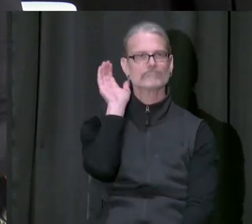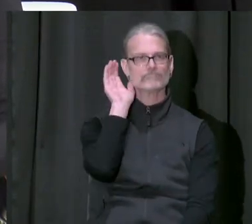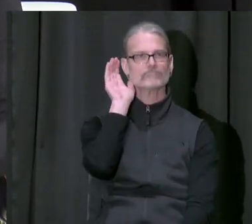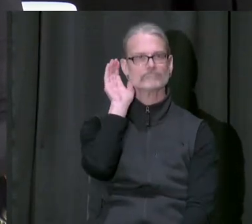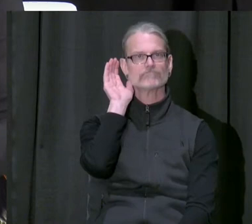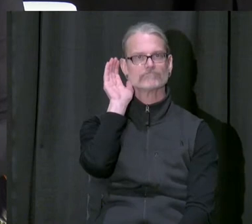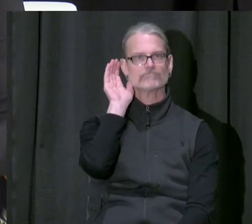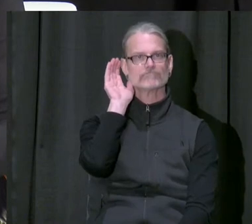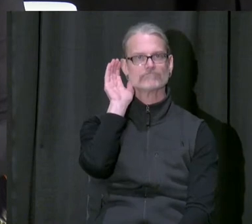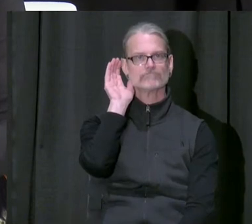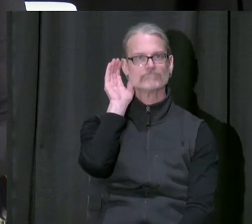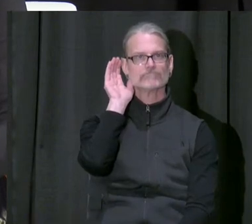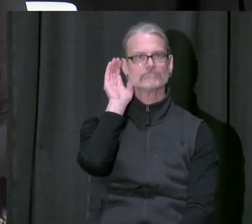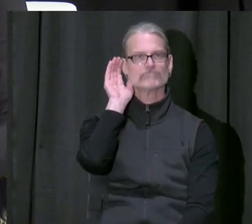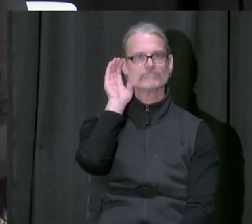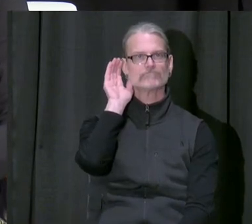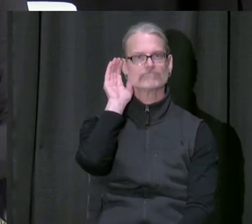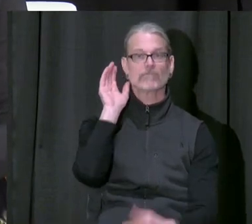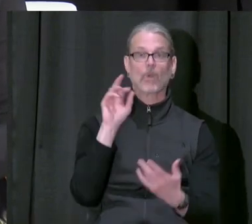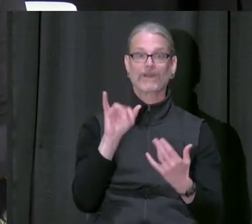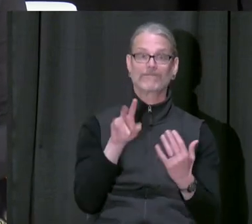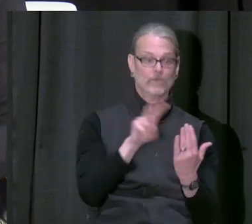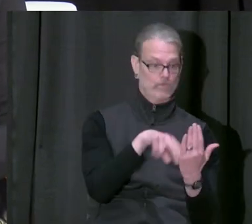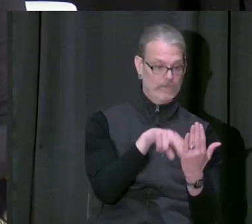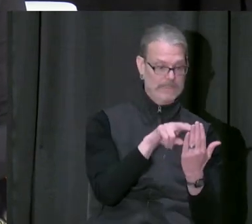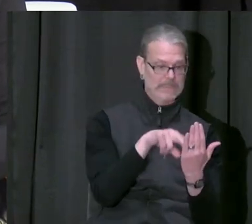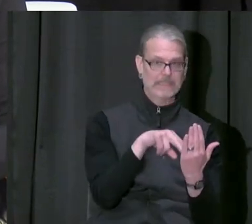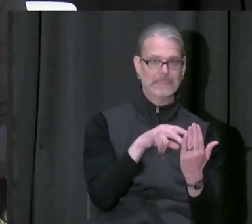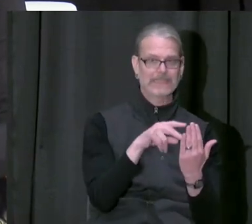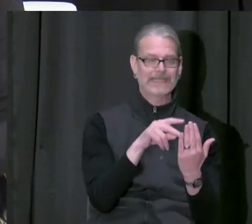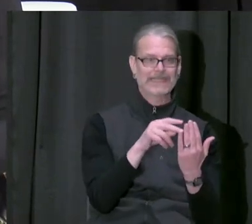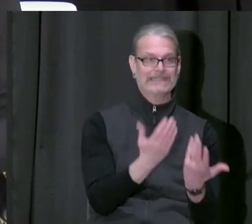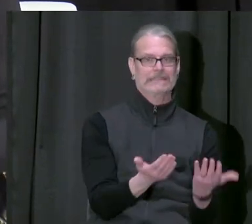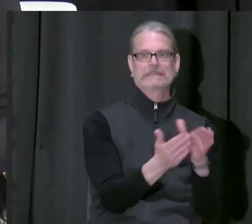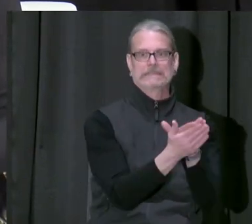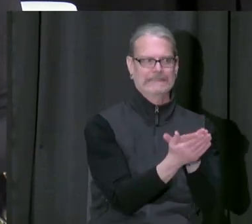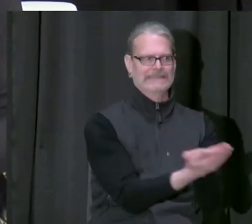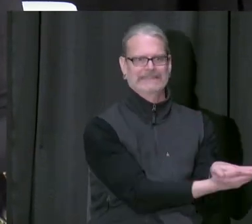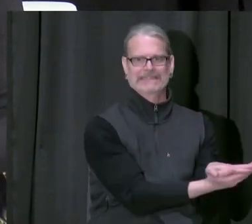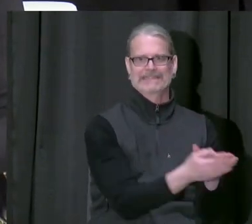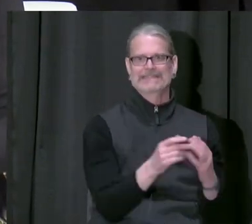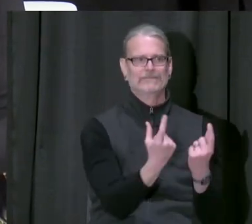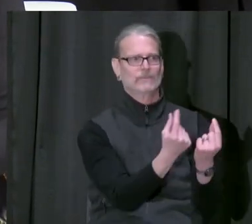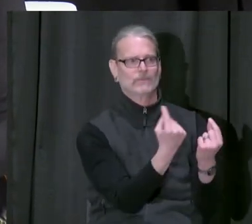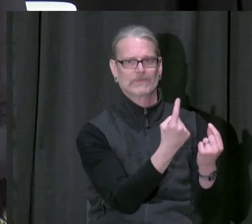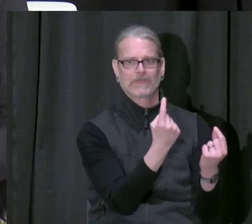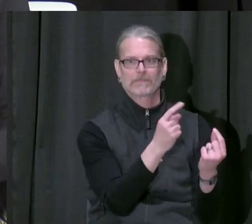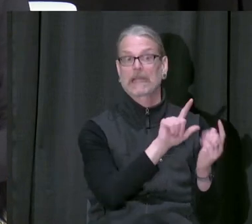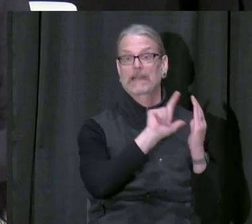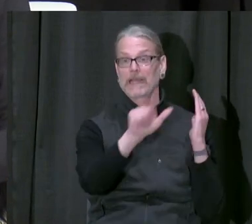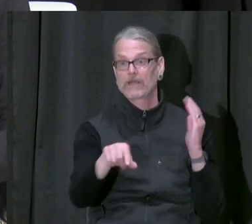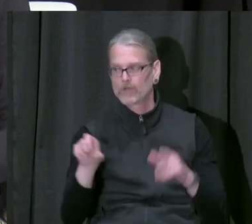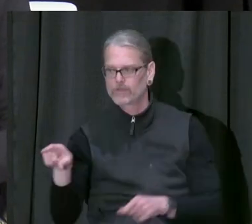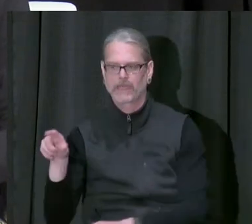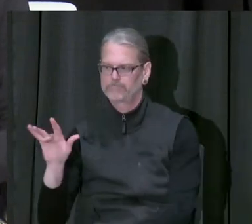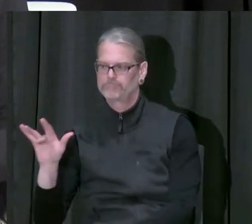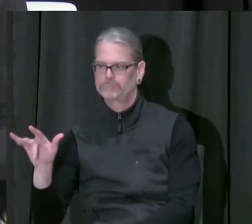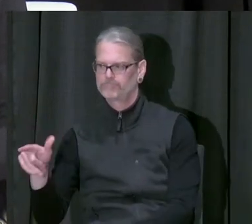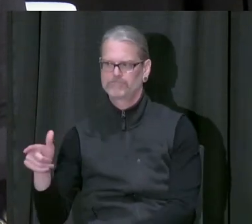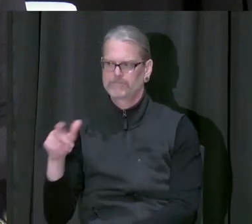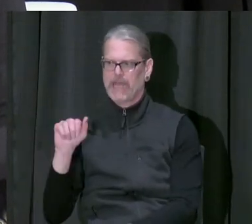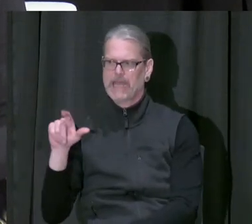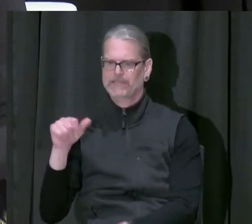back to your device later and read, but you can ask Alexa to read faster or slower,